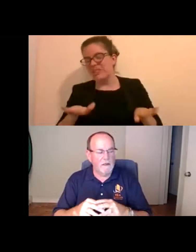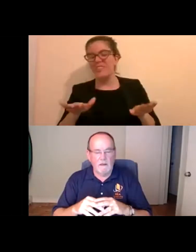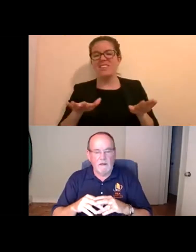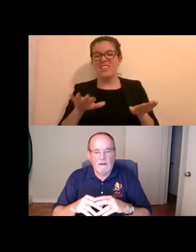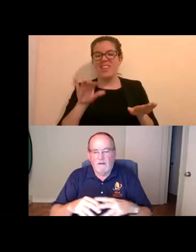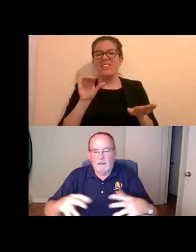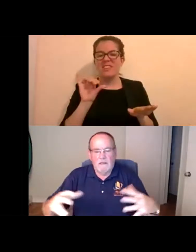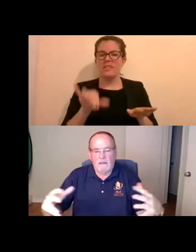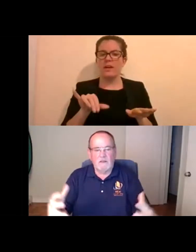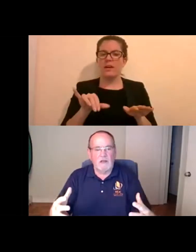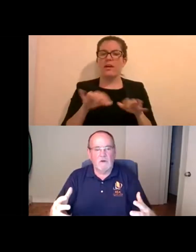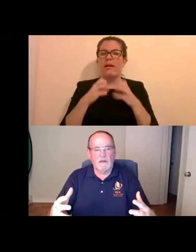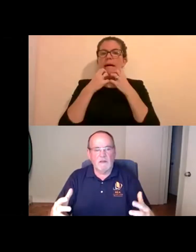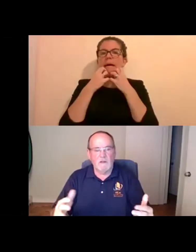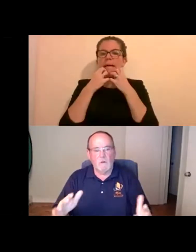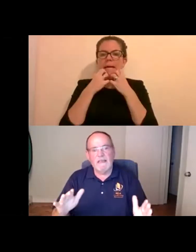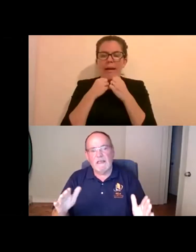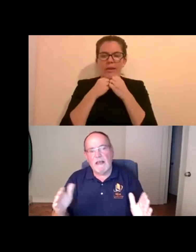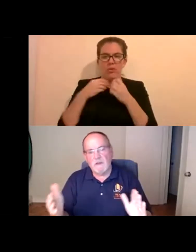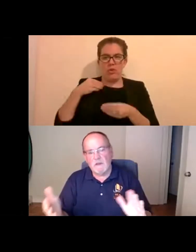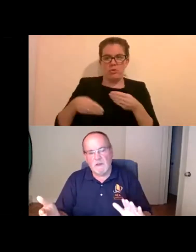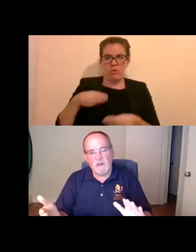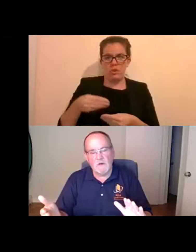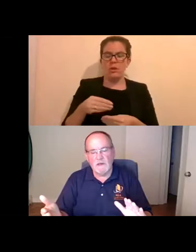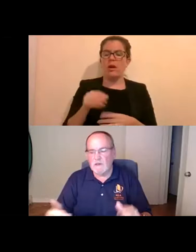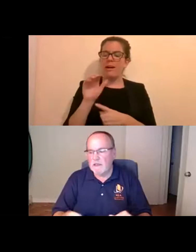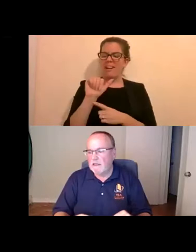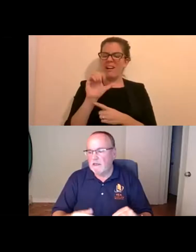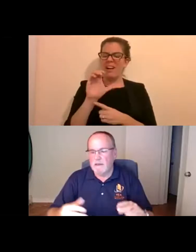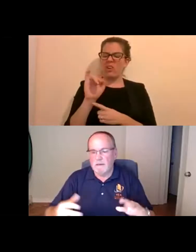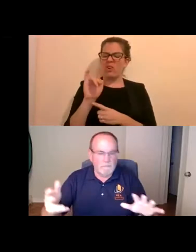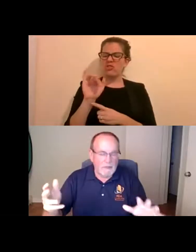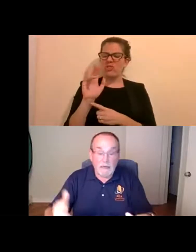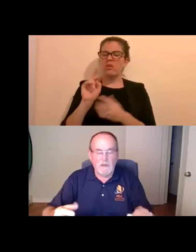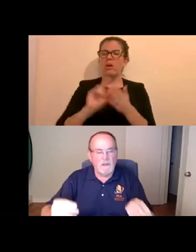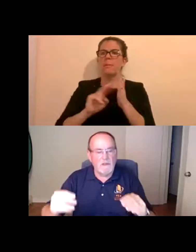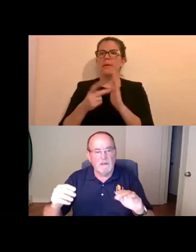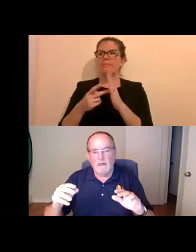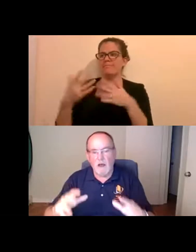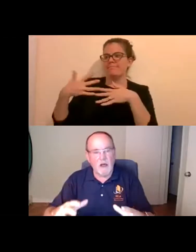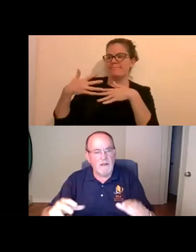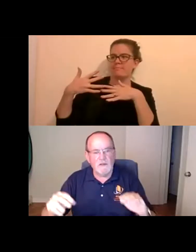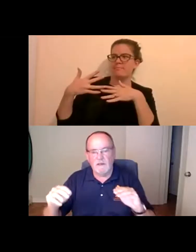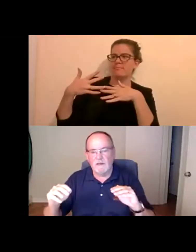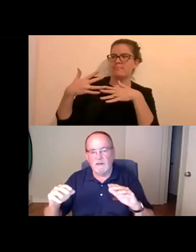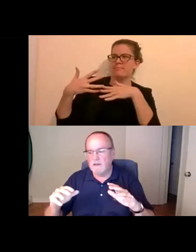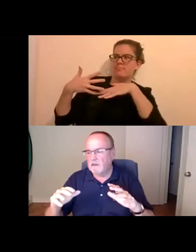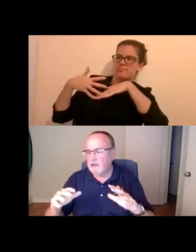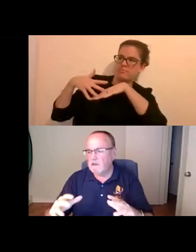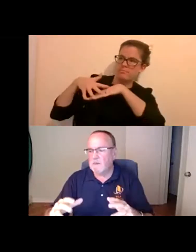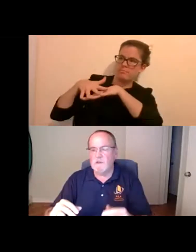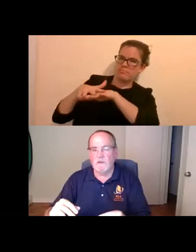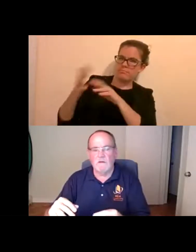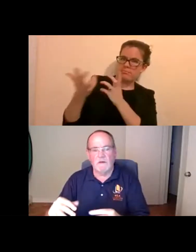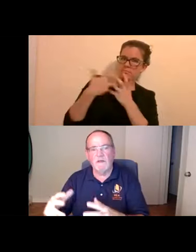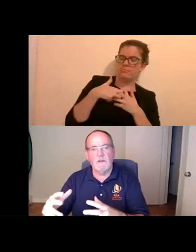we are living in this country, and so we adapt to this country's language and laws and